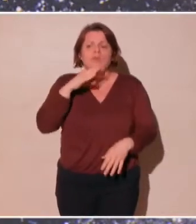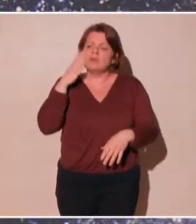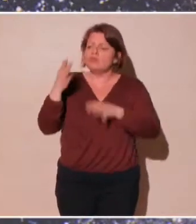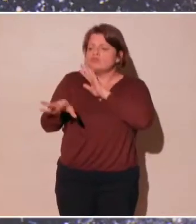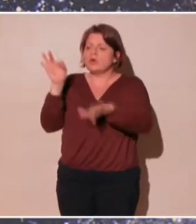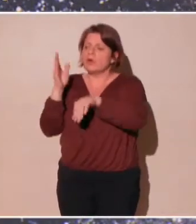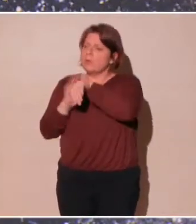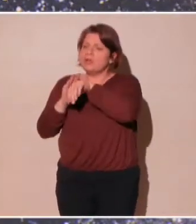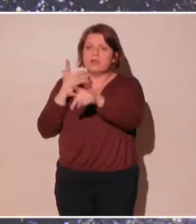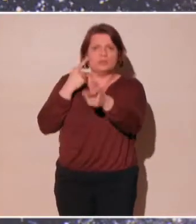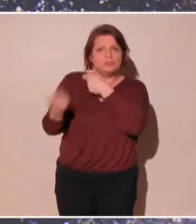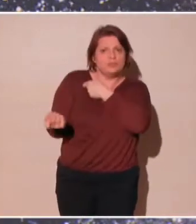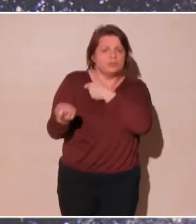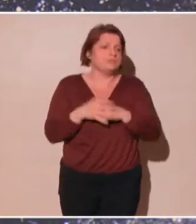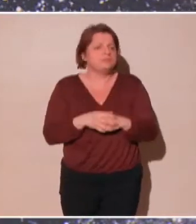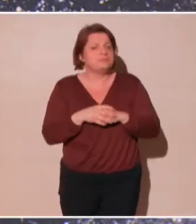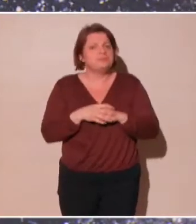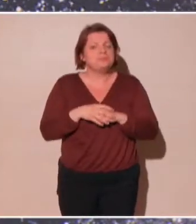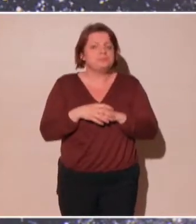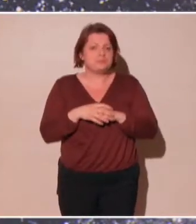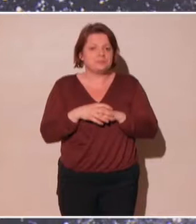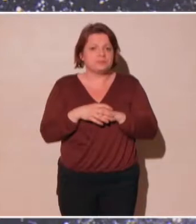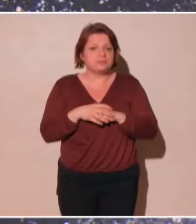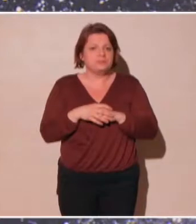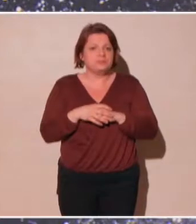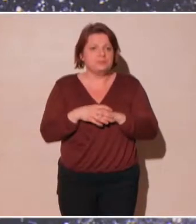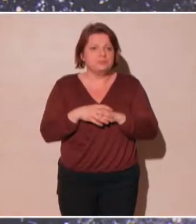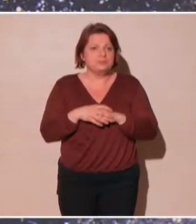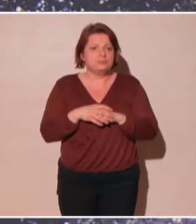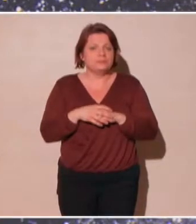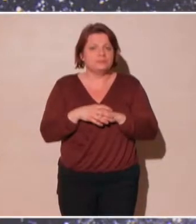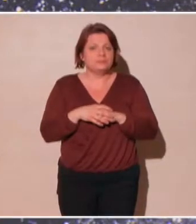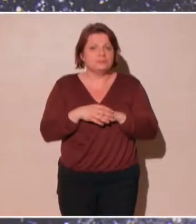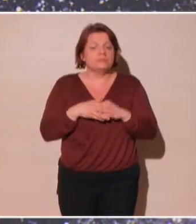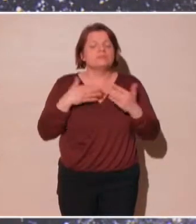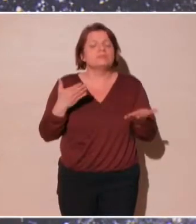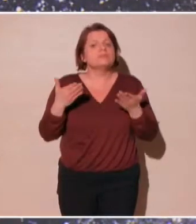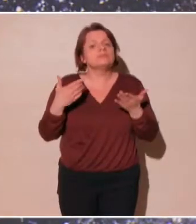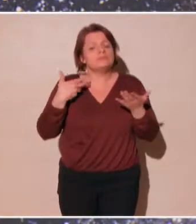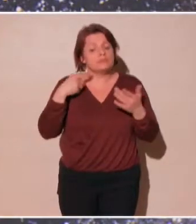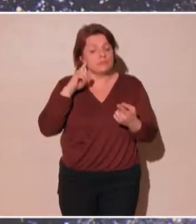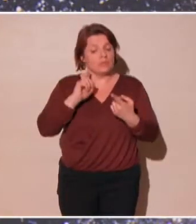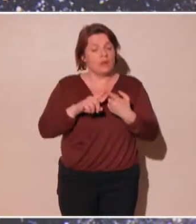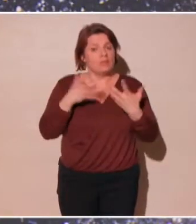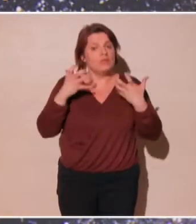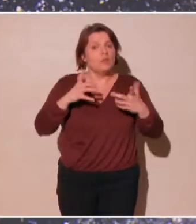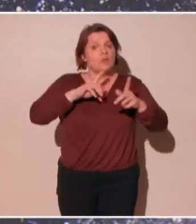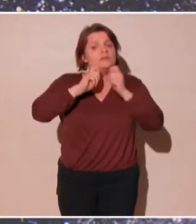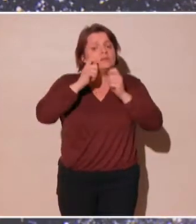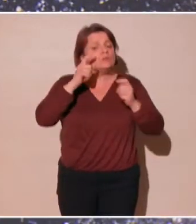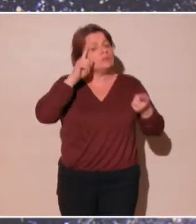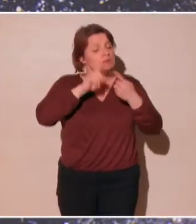people from public decisions to be completely overtaken by algorithms. This is